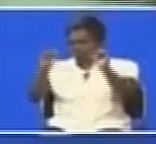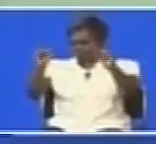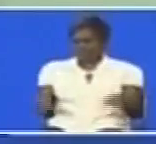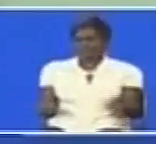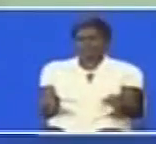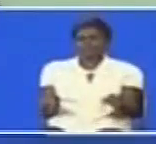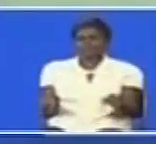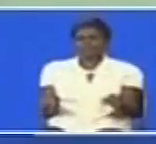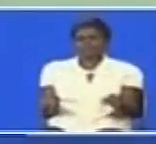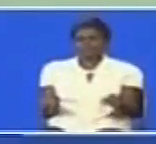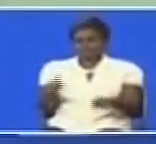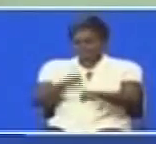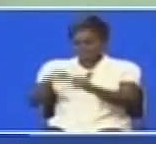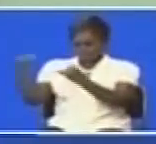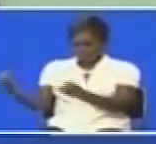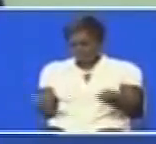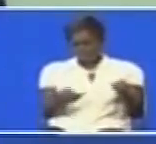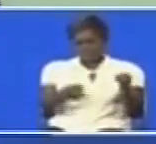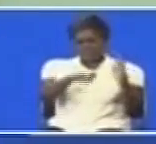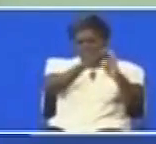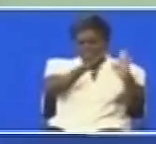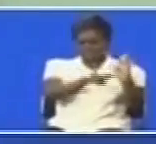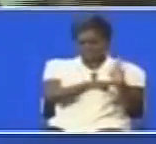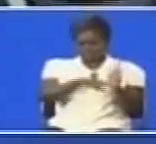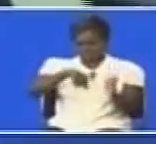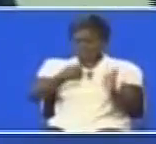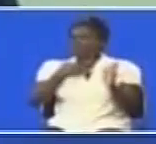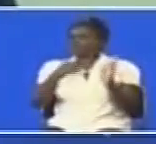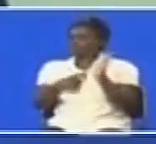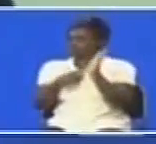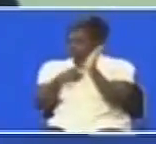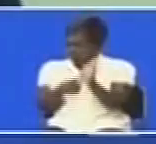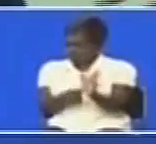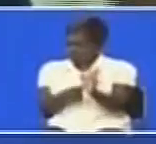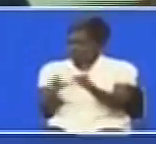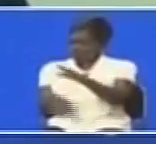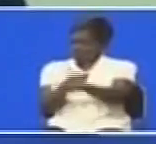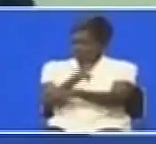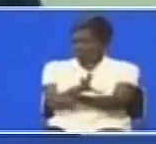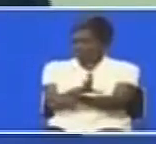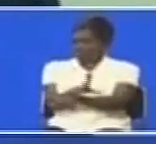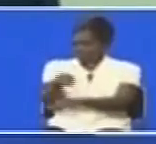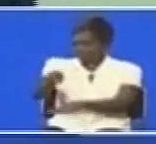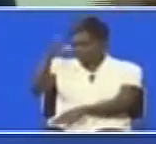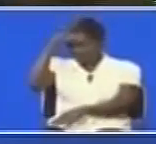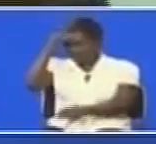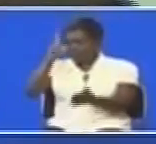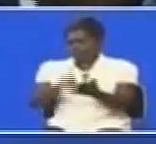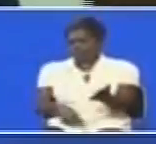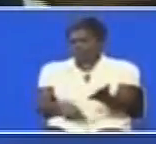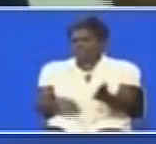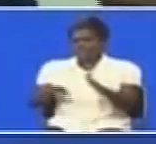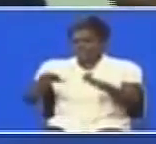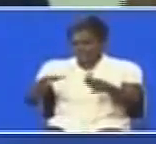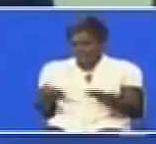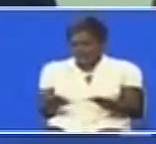in an introduction of that lesson, as a teacher, I might want to show them a video of what they are learning. And this is how